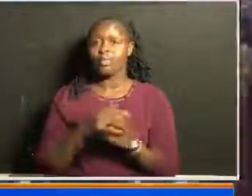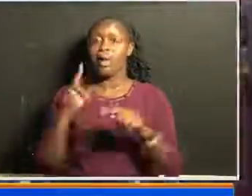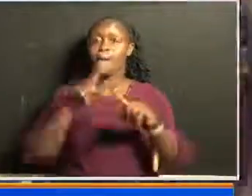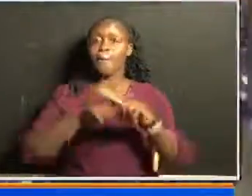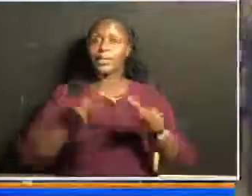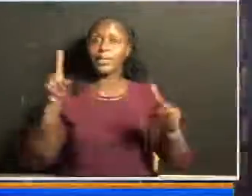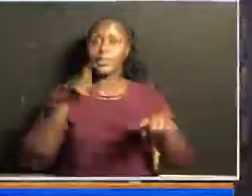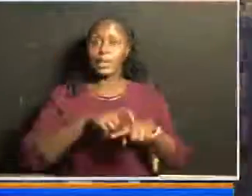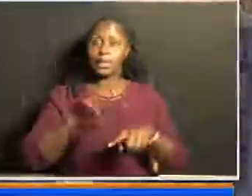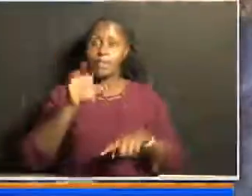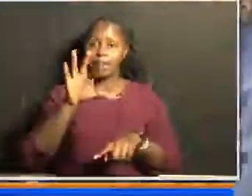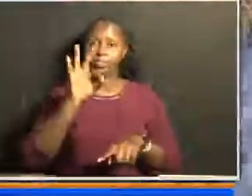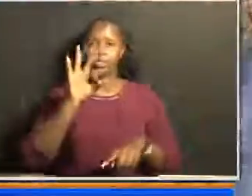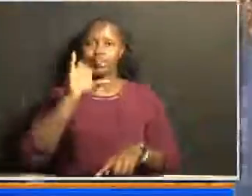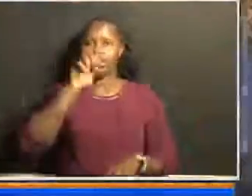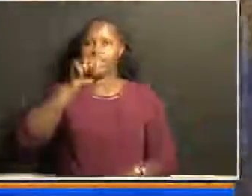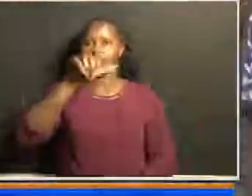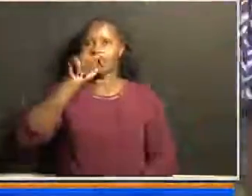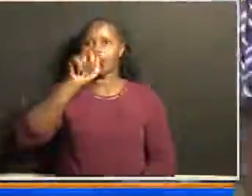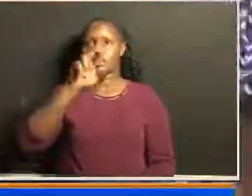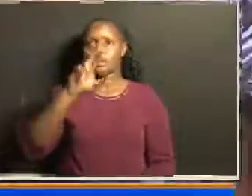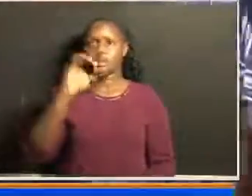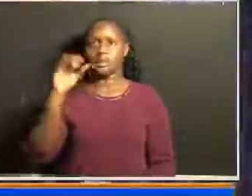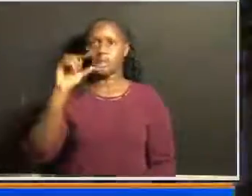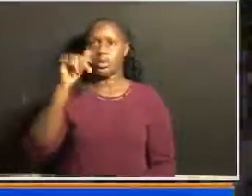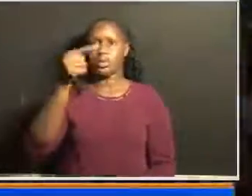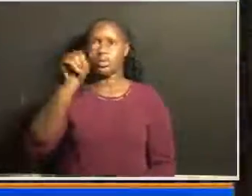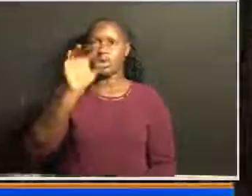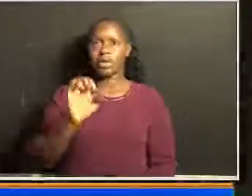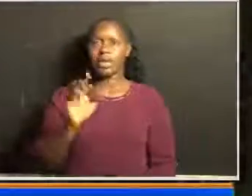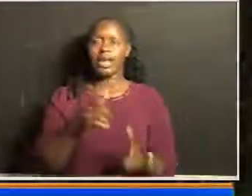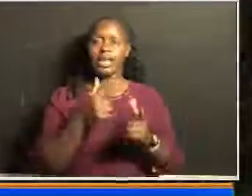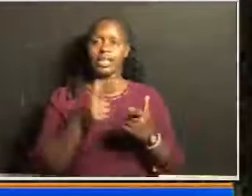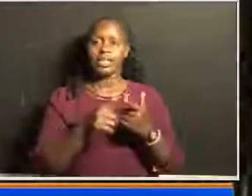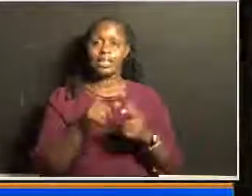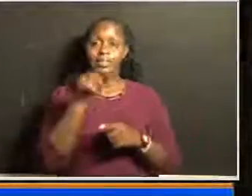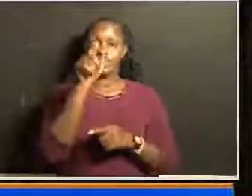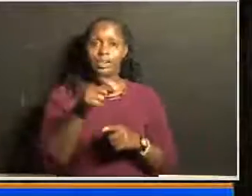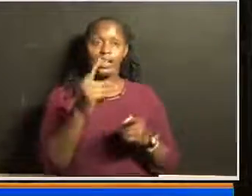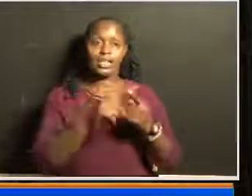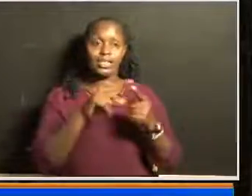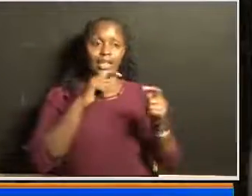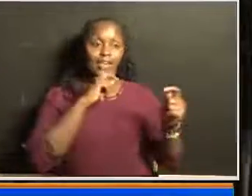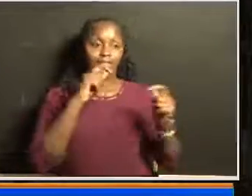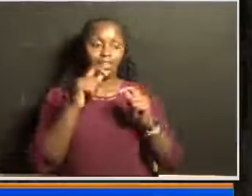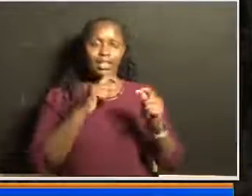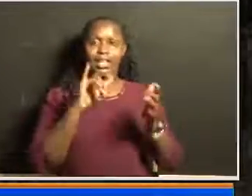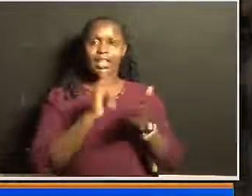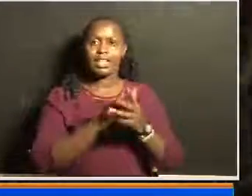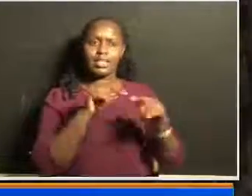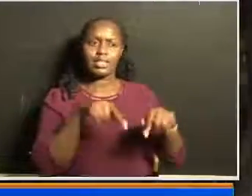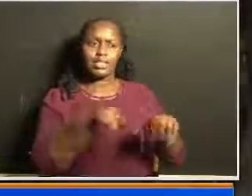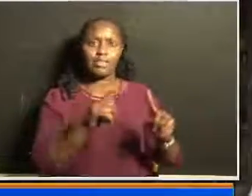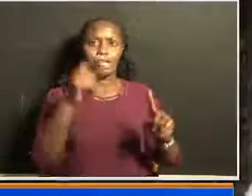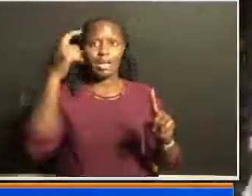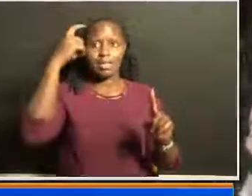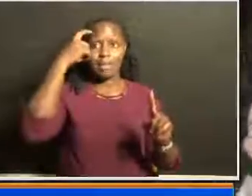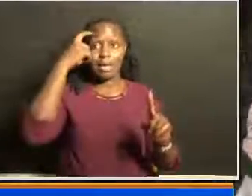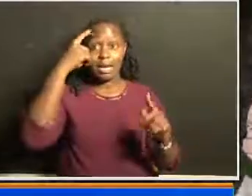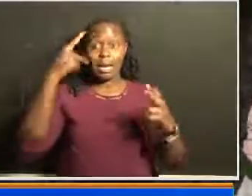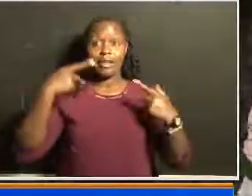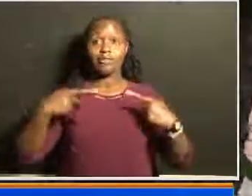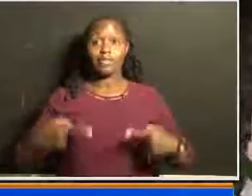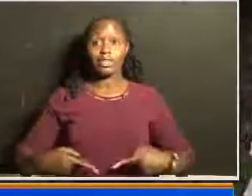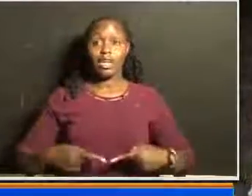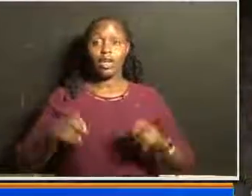couple has chosen a surrogate through a surrogacy agency, the surrogate is vetted to ascertain that she is mentally and physically